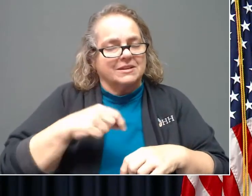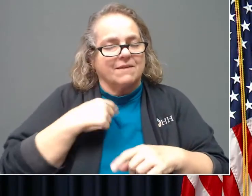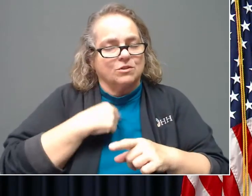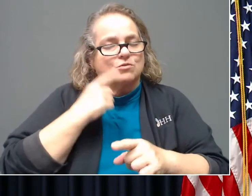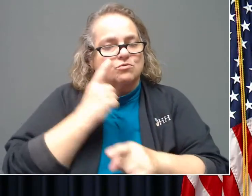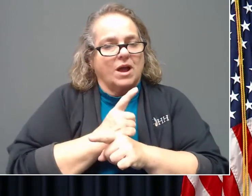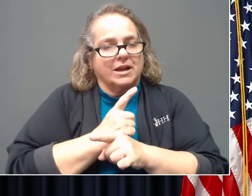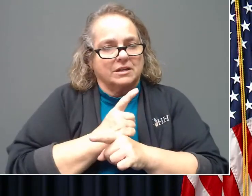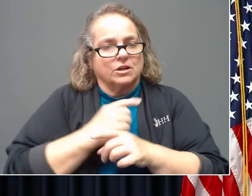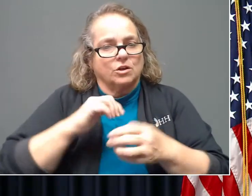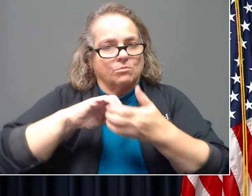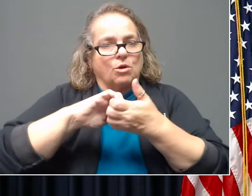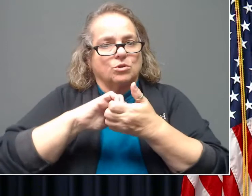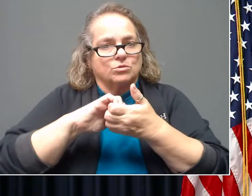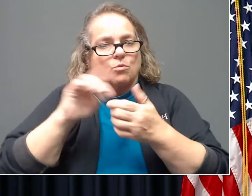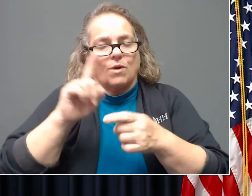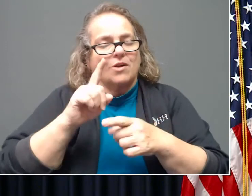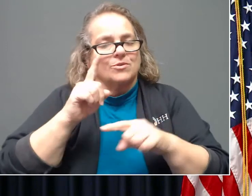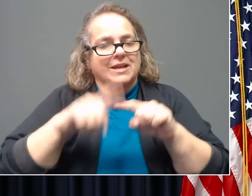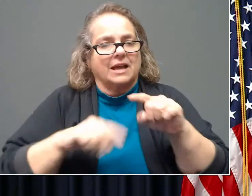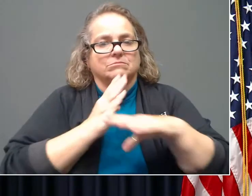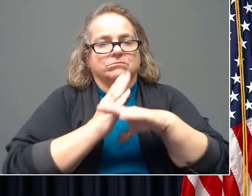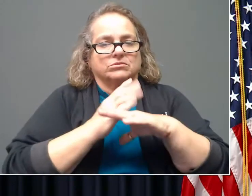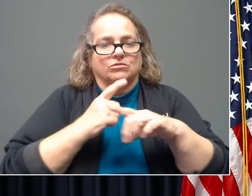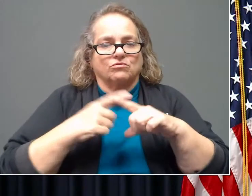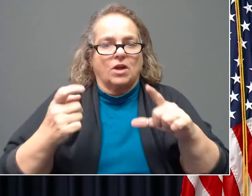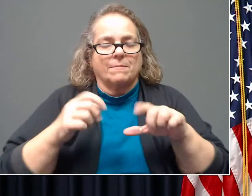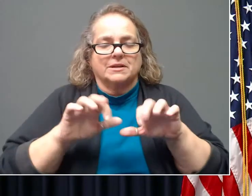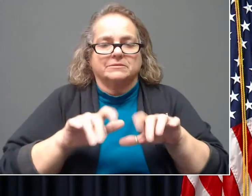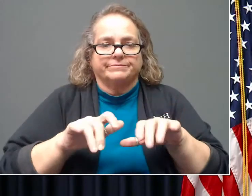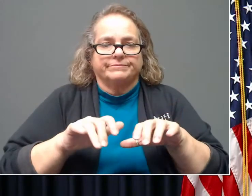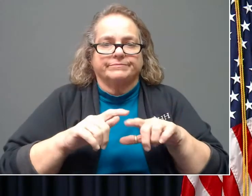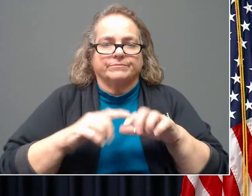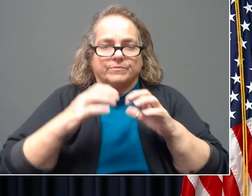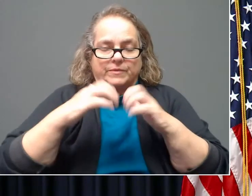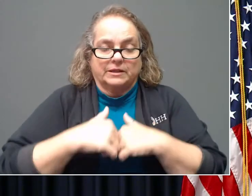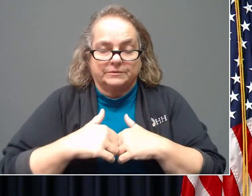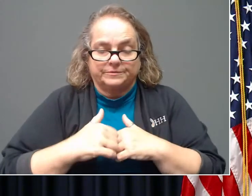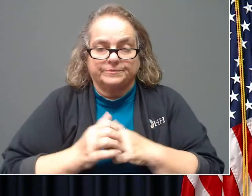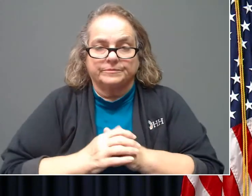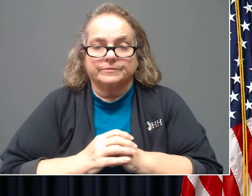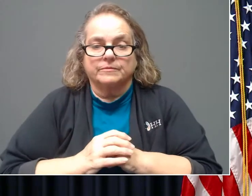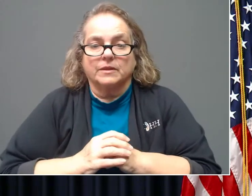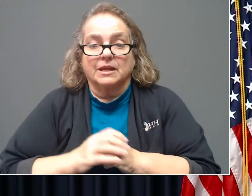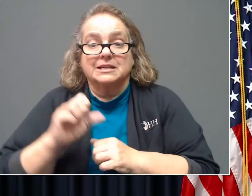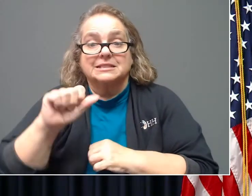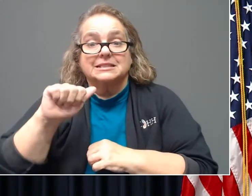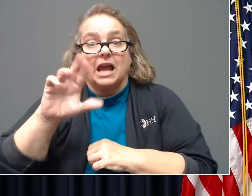an obstacle that we face. Sarah Ladd from the Courier-Journal.